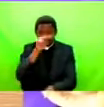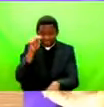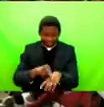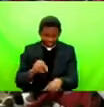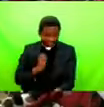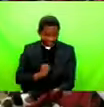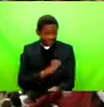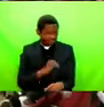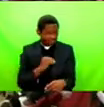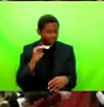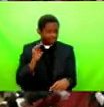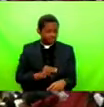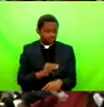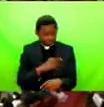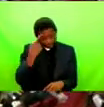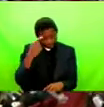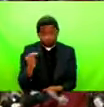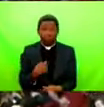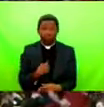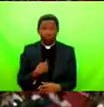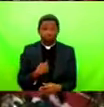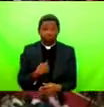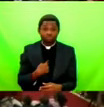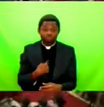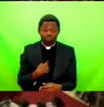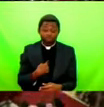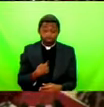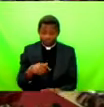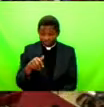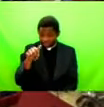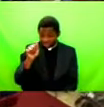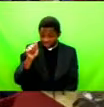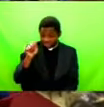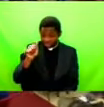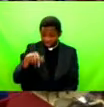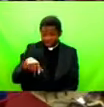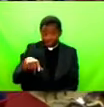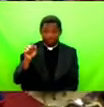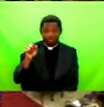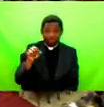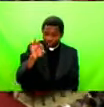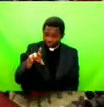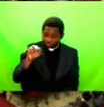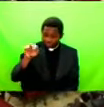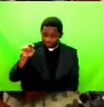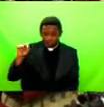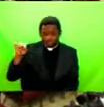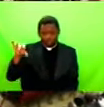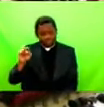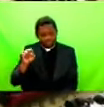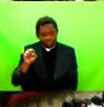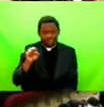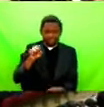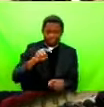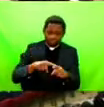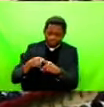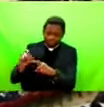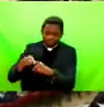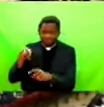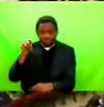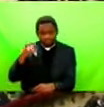Wonderful people. Apostle Francis Yaedu, Apostle Shadrach Ohine Asotu and his wife, Mami